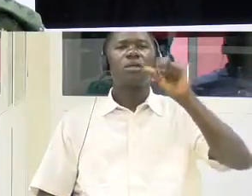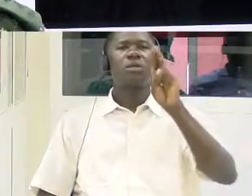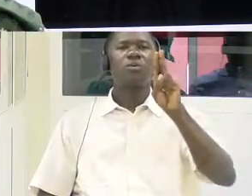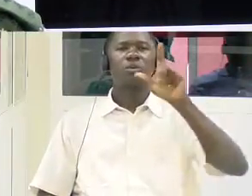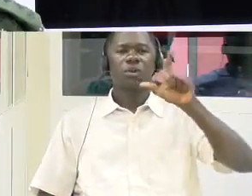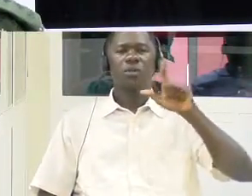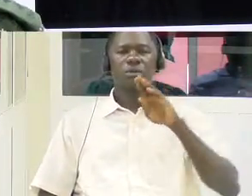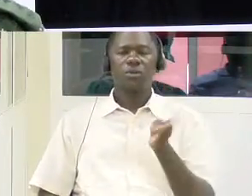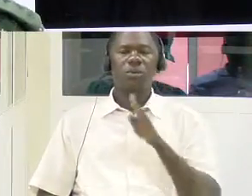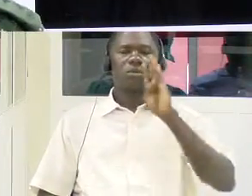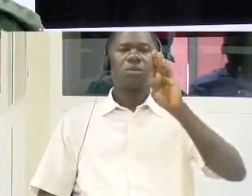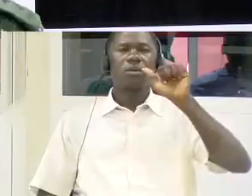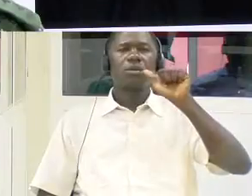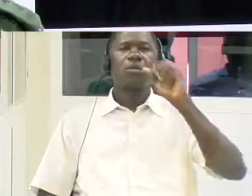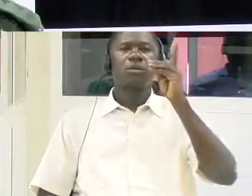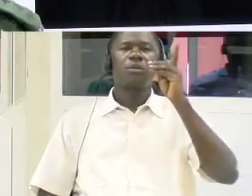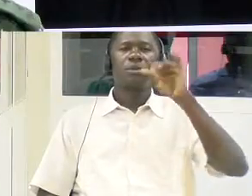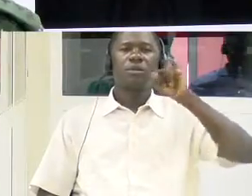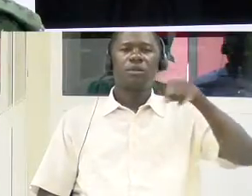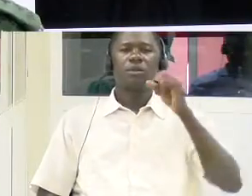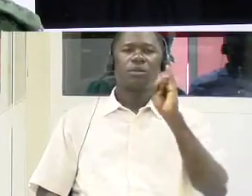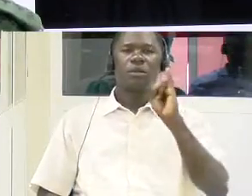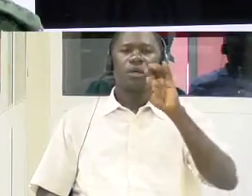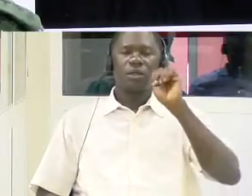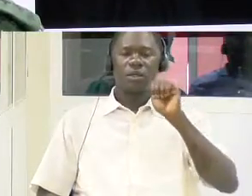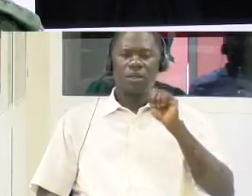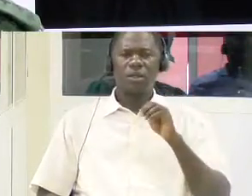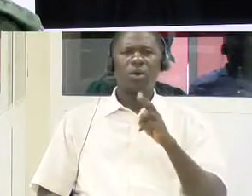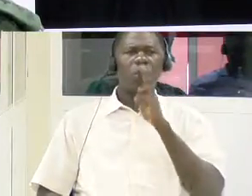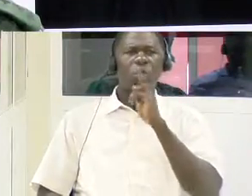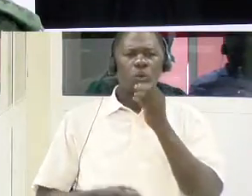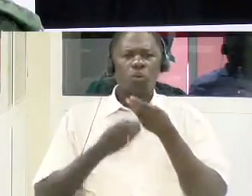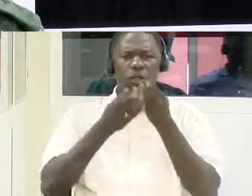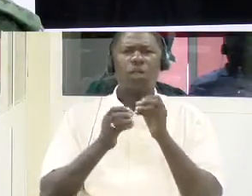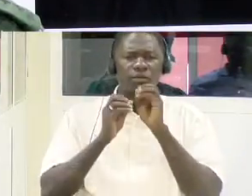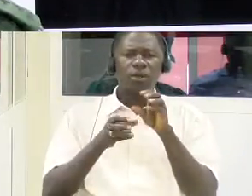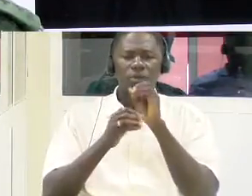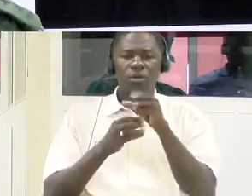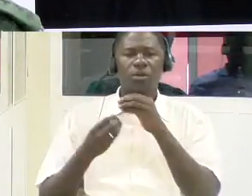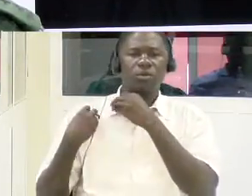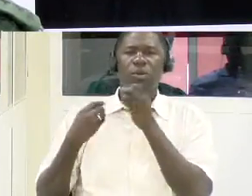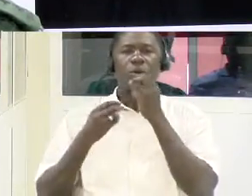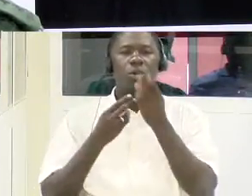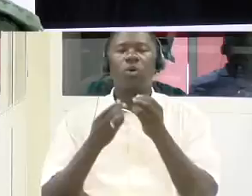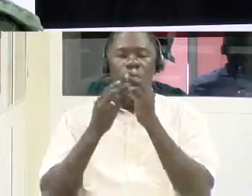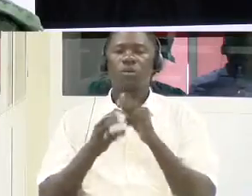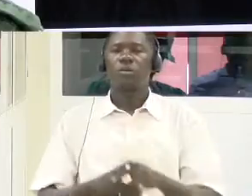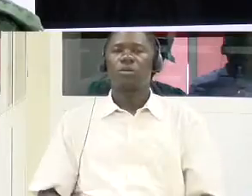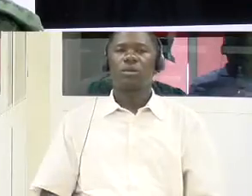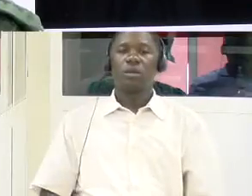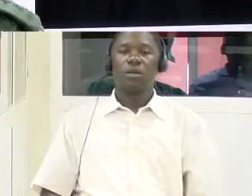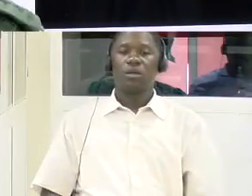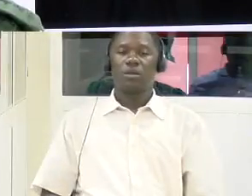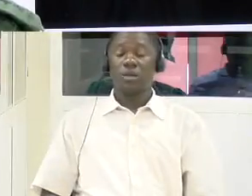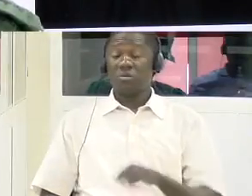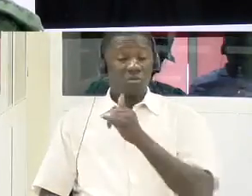Obviously, General Saul Baji, he was very powerful. Actually, he was the one running the show.